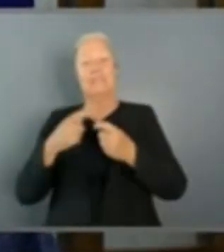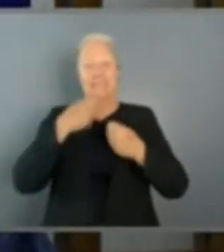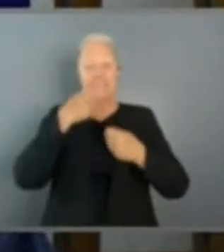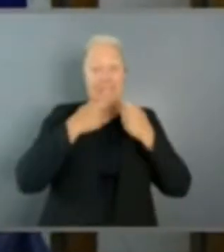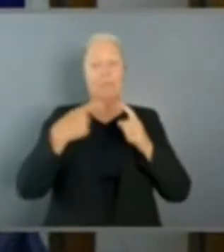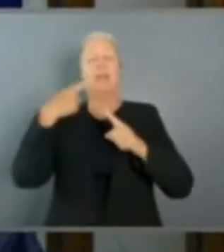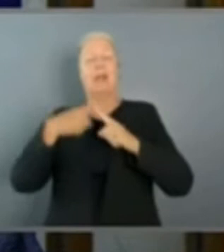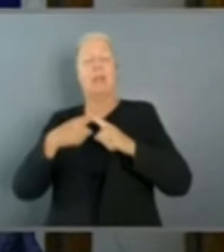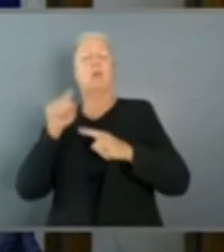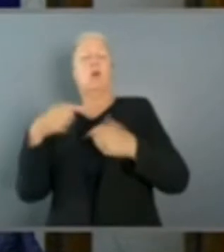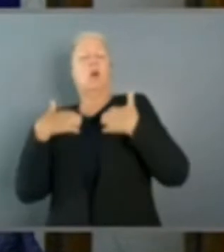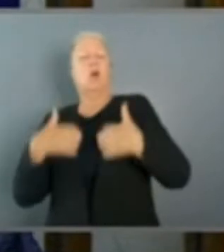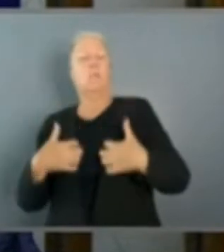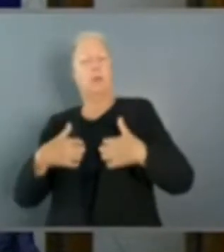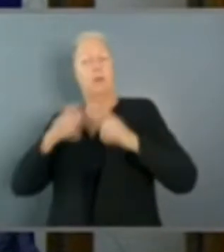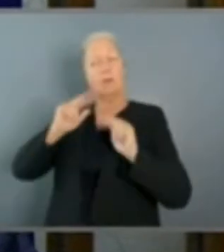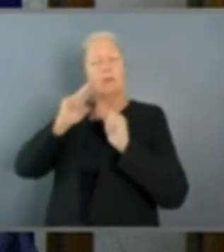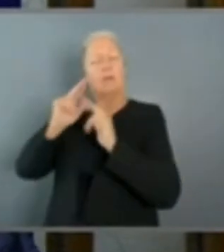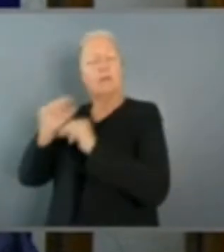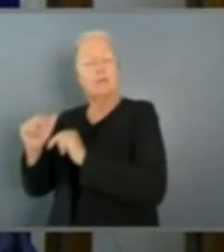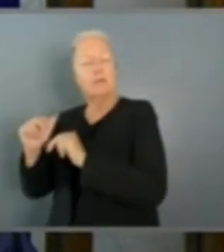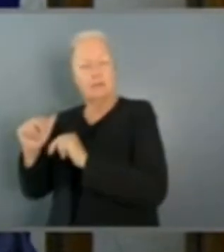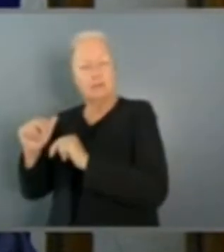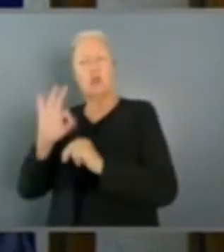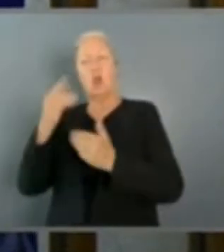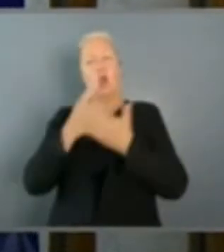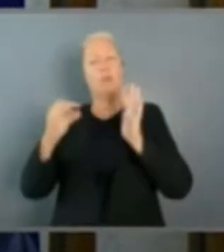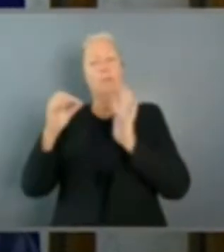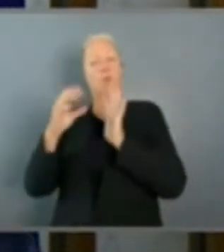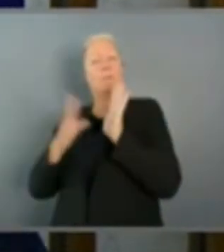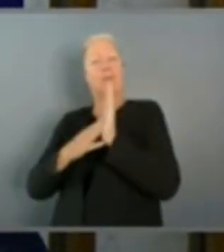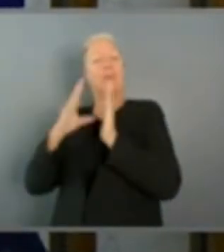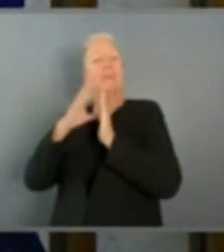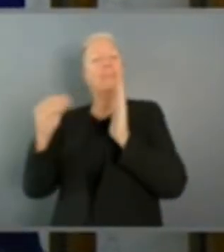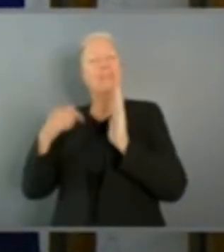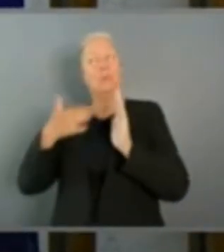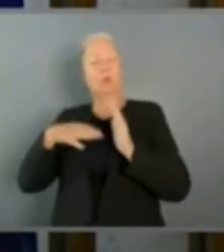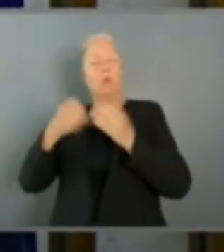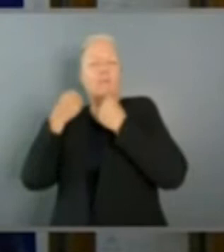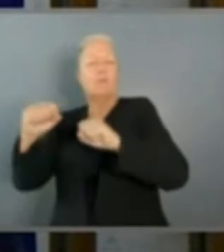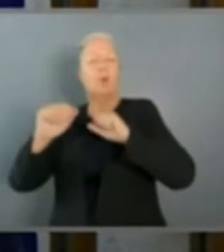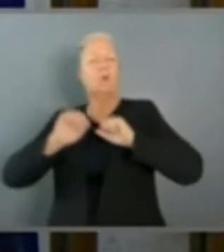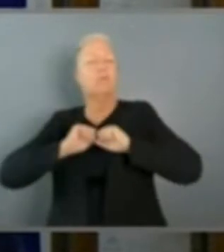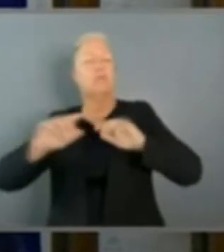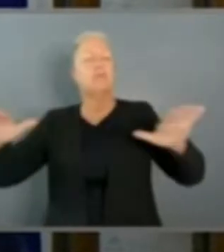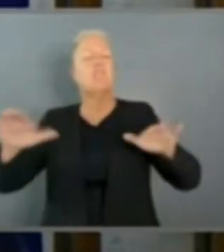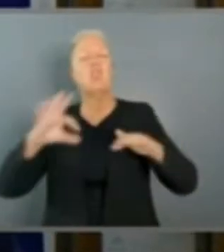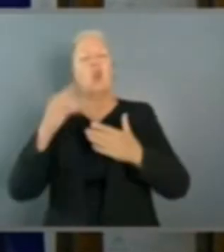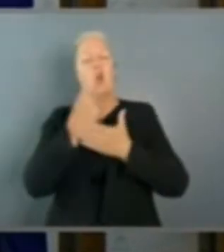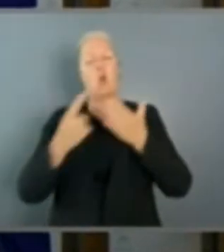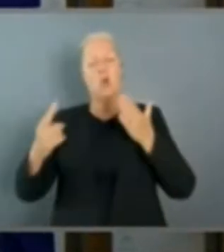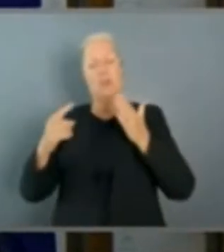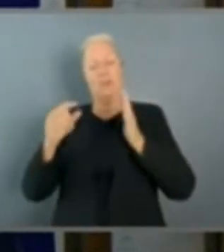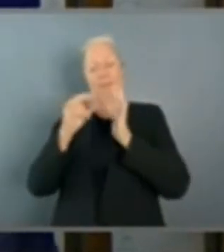and the provinces with known outbreaks, so not just in Port Moresby, and of course testing of samples samples in Australia. That sample testing is something we've been doing right through